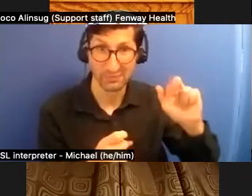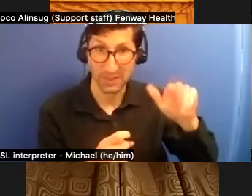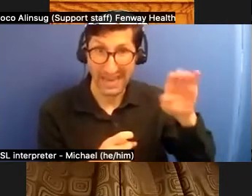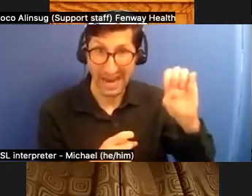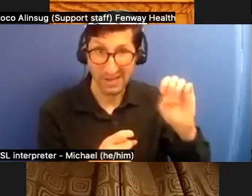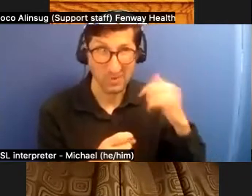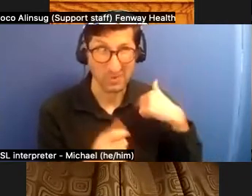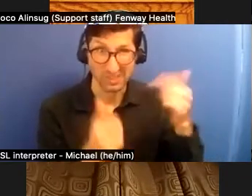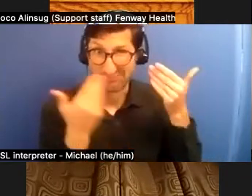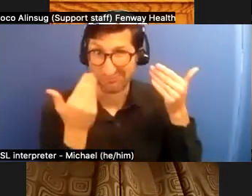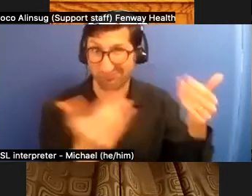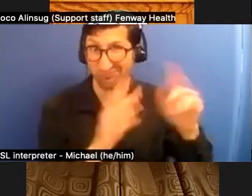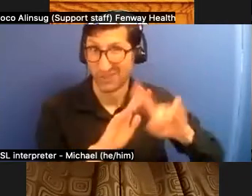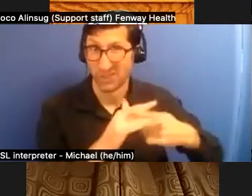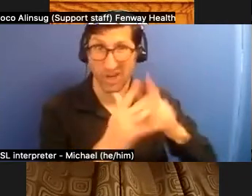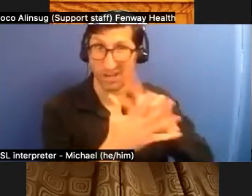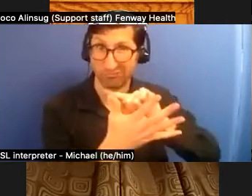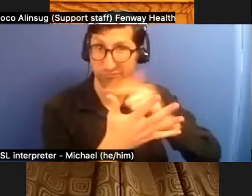thank you all for your patience.